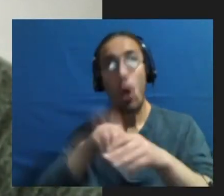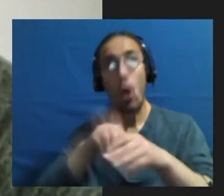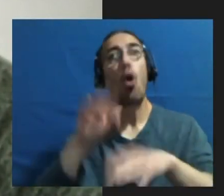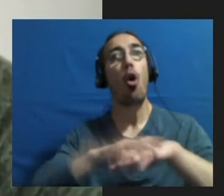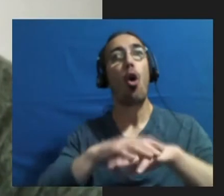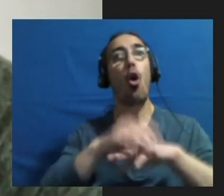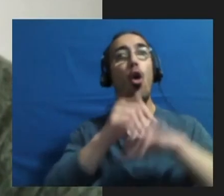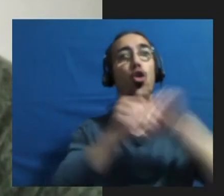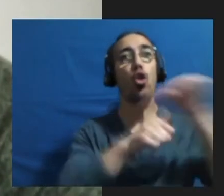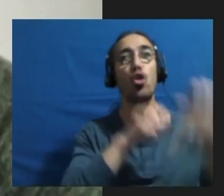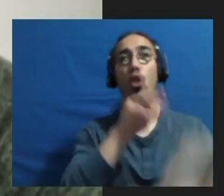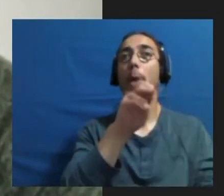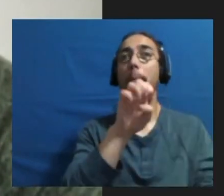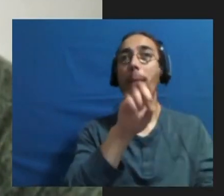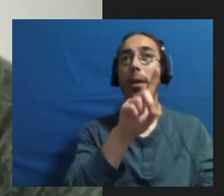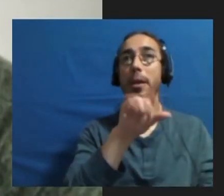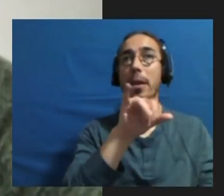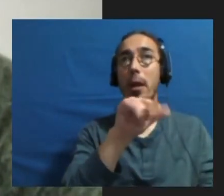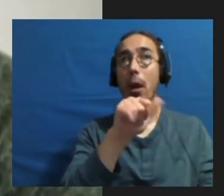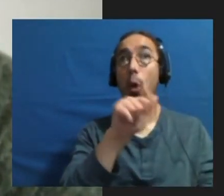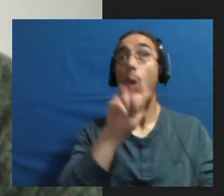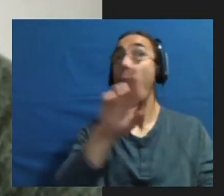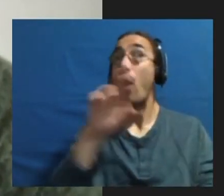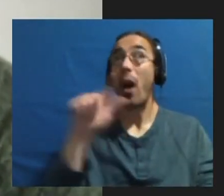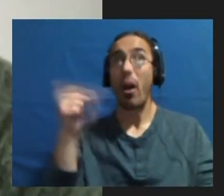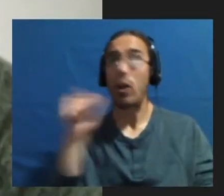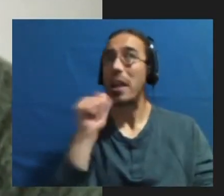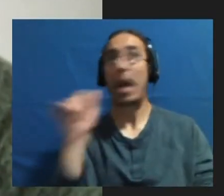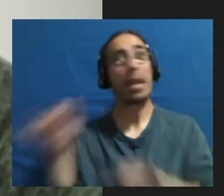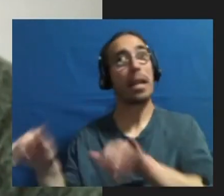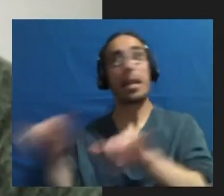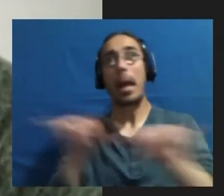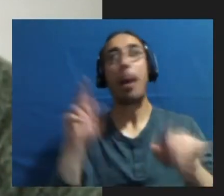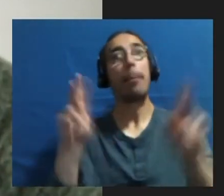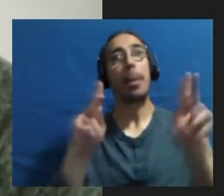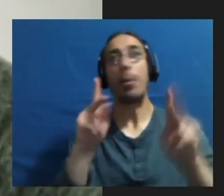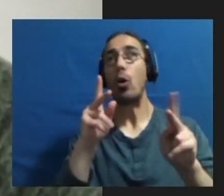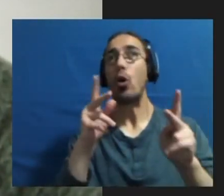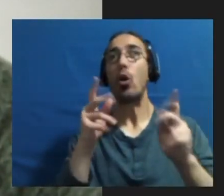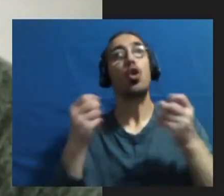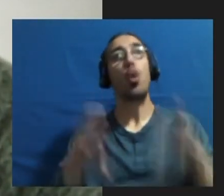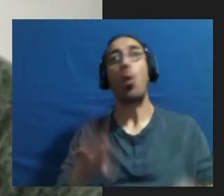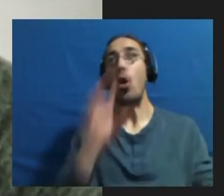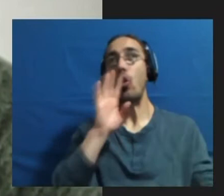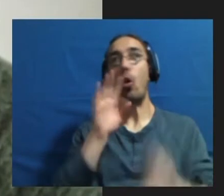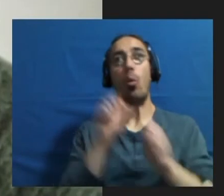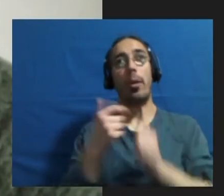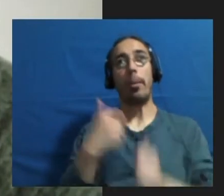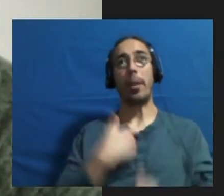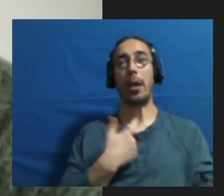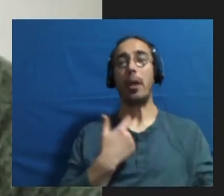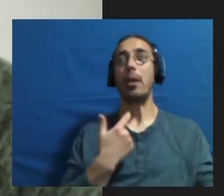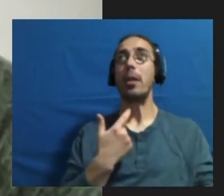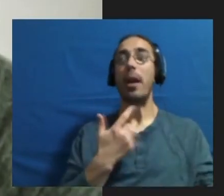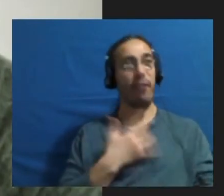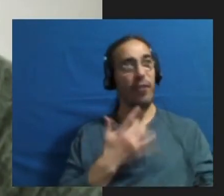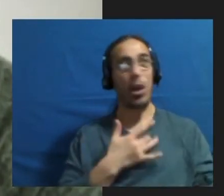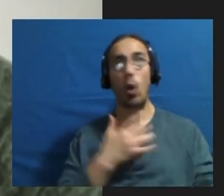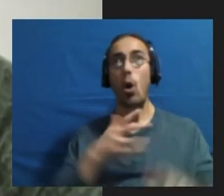anywhere else, it's not the same. People don't want to talk to them because they think they're going to be too awkward or too